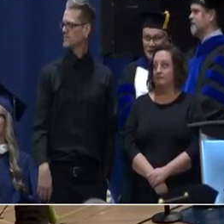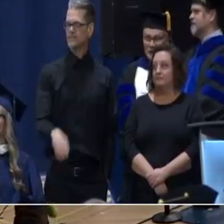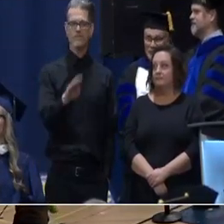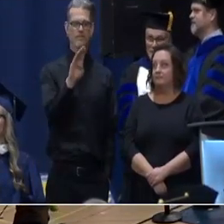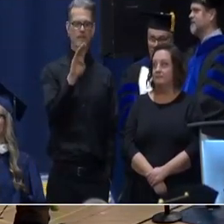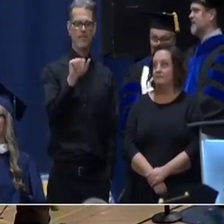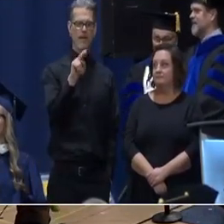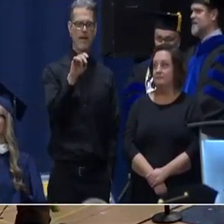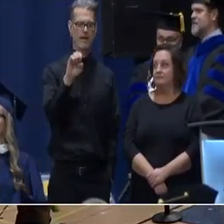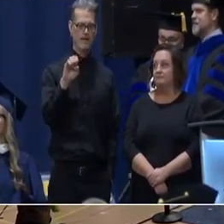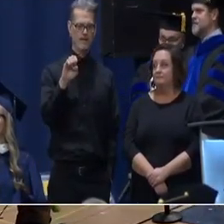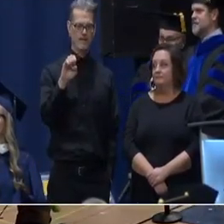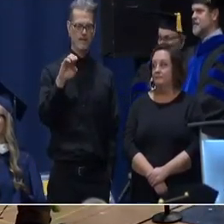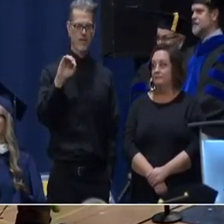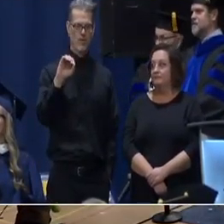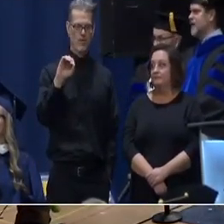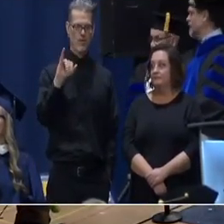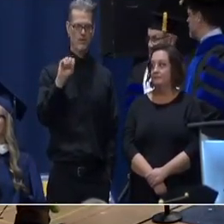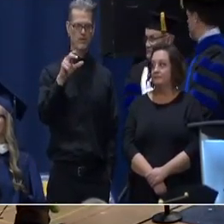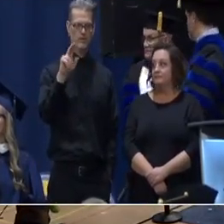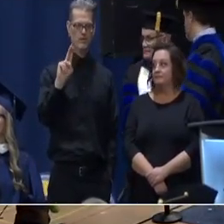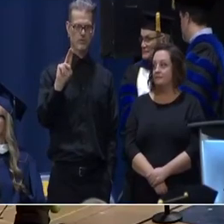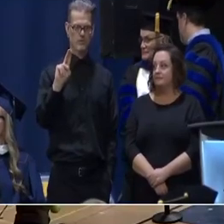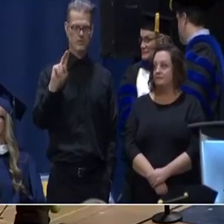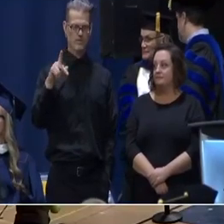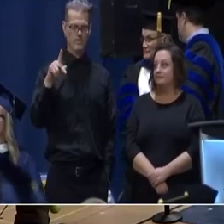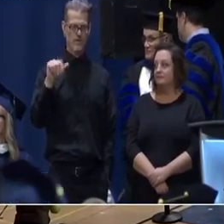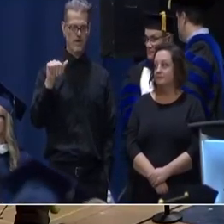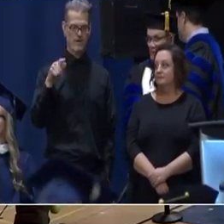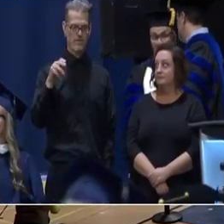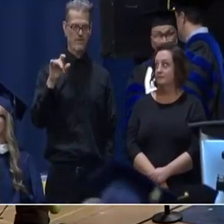Fanny Owusu Achampong.